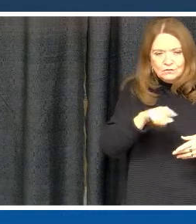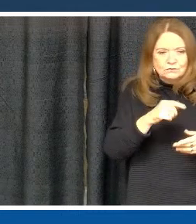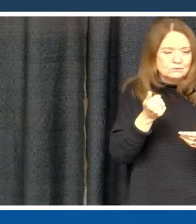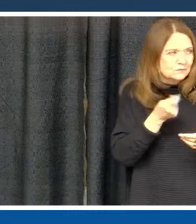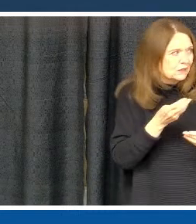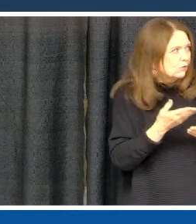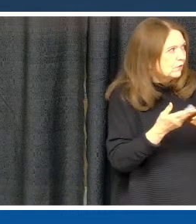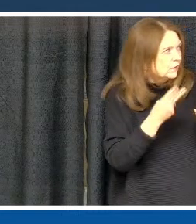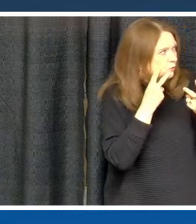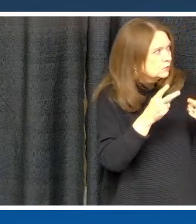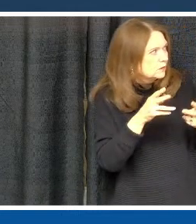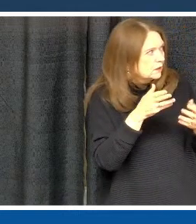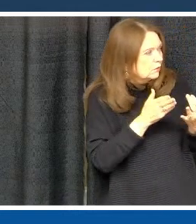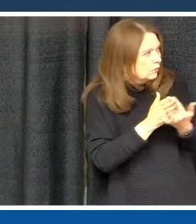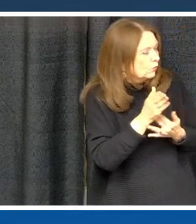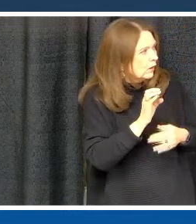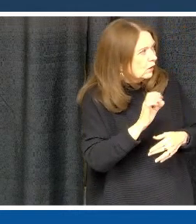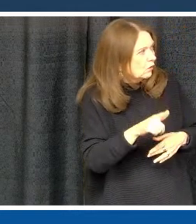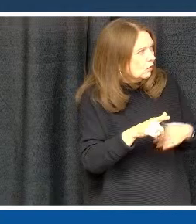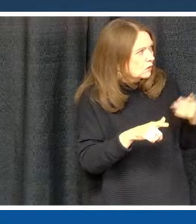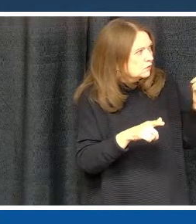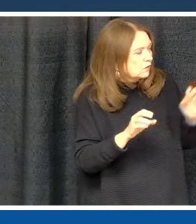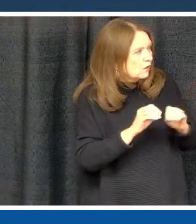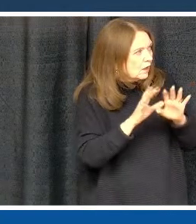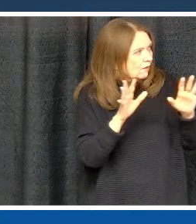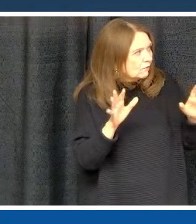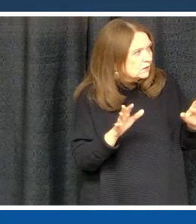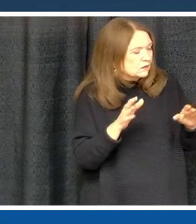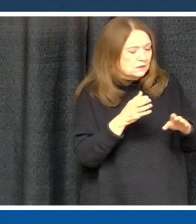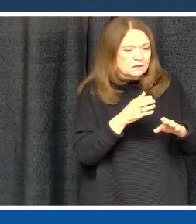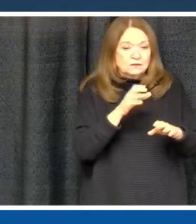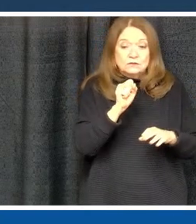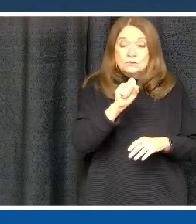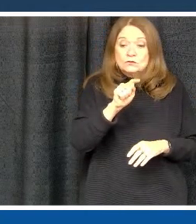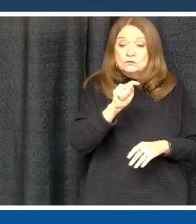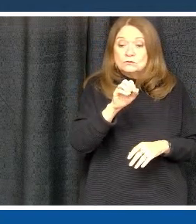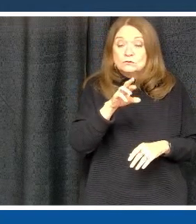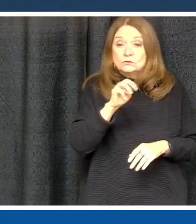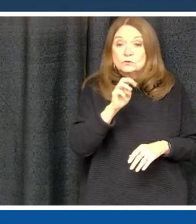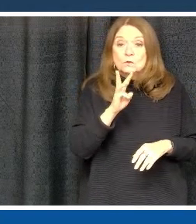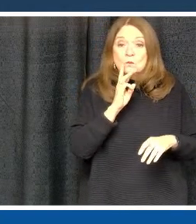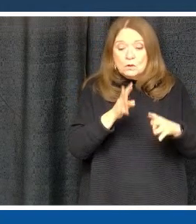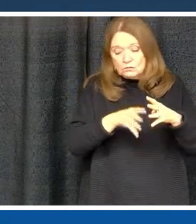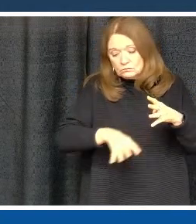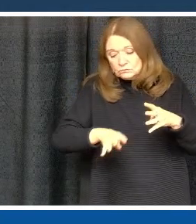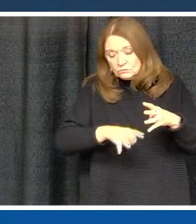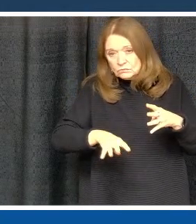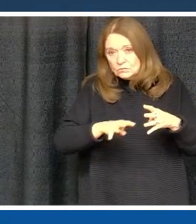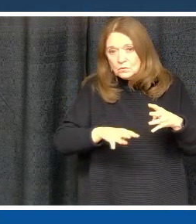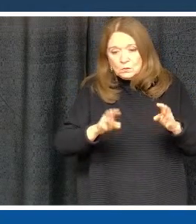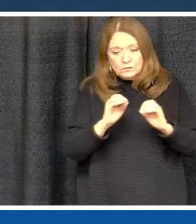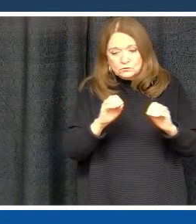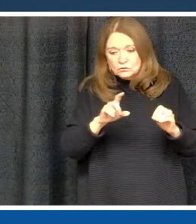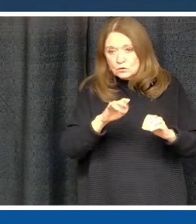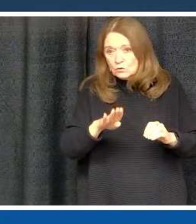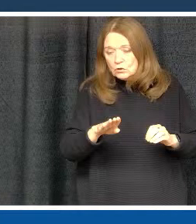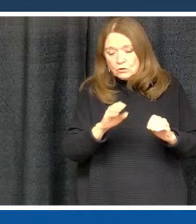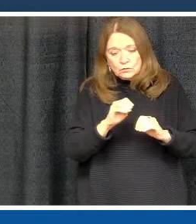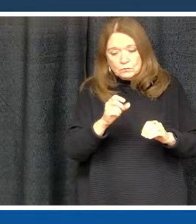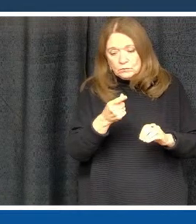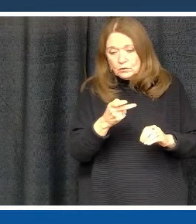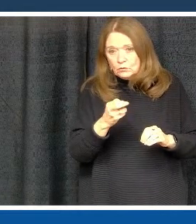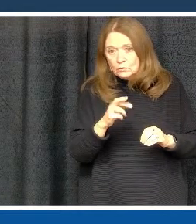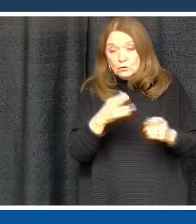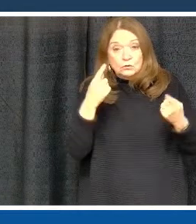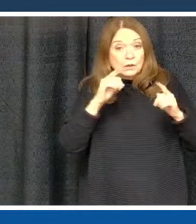see throughout Clarksville. Obviously, the conveyance of stormwater and runoff on the edge of the roadway with no curb and gutter. That's accomplished